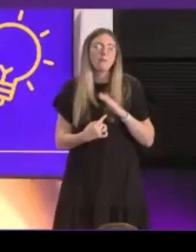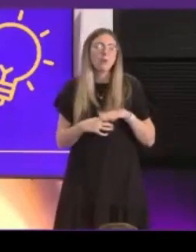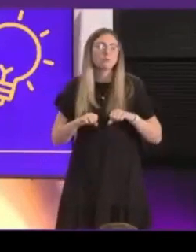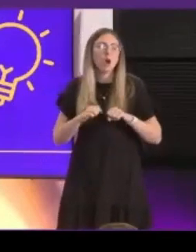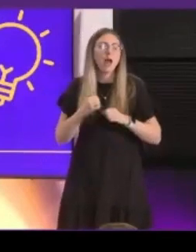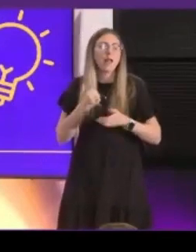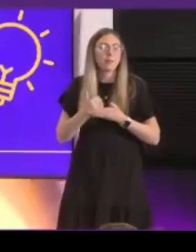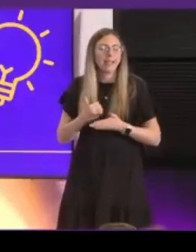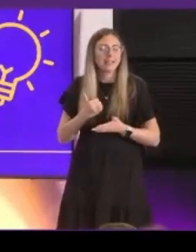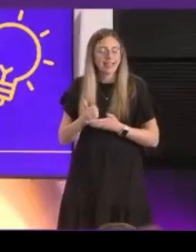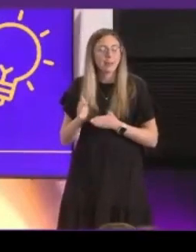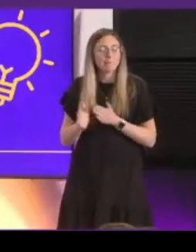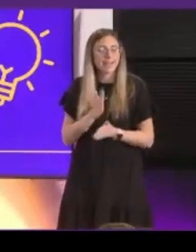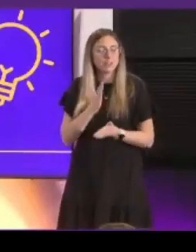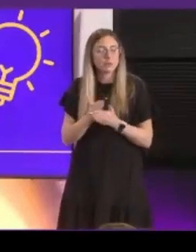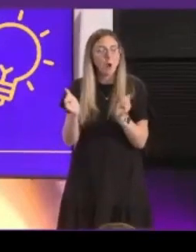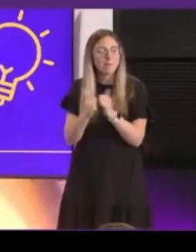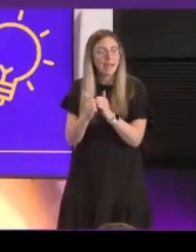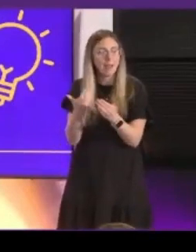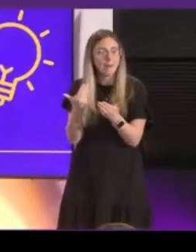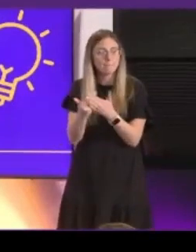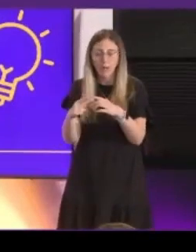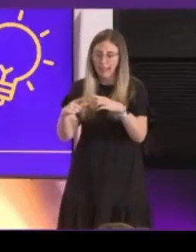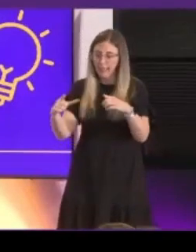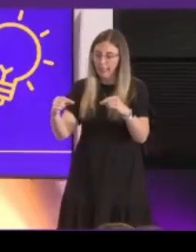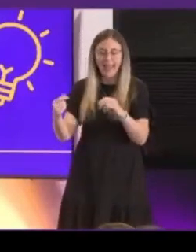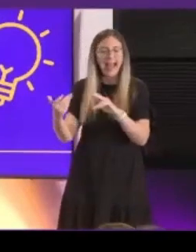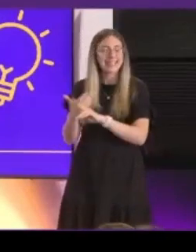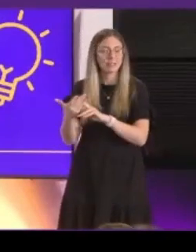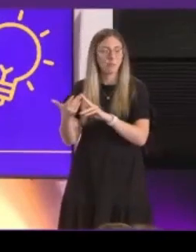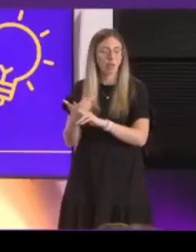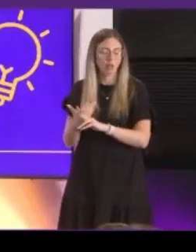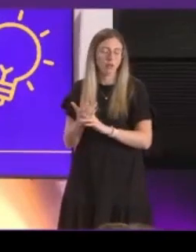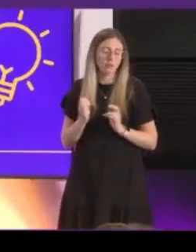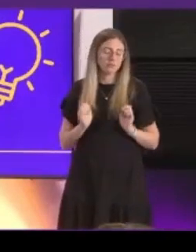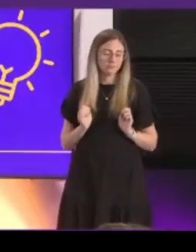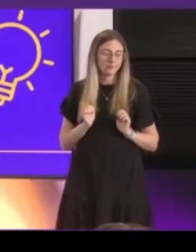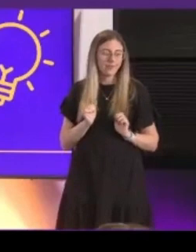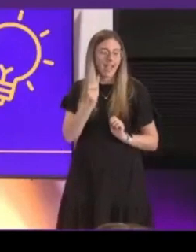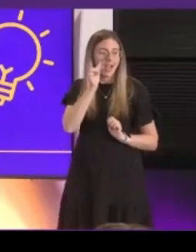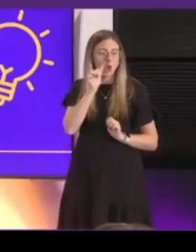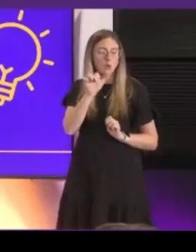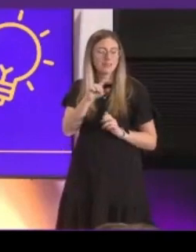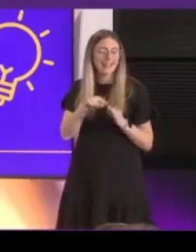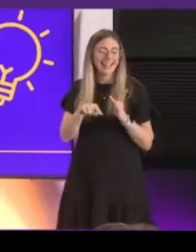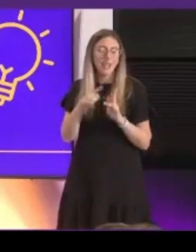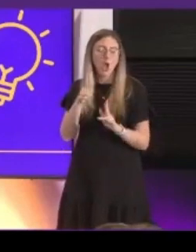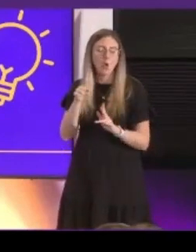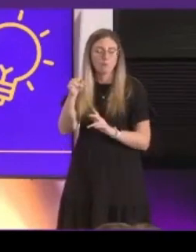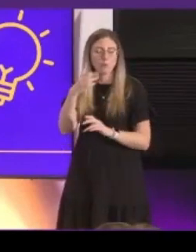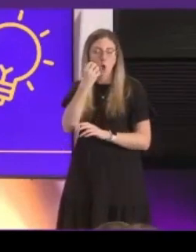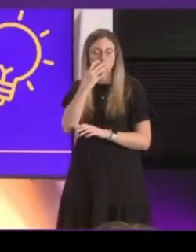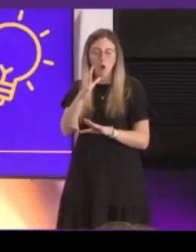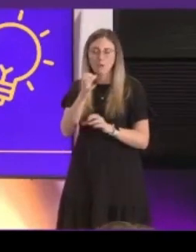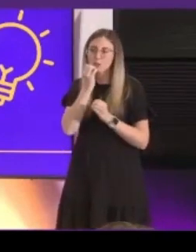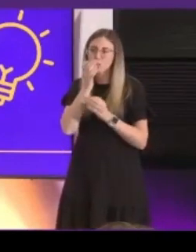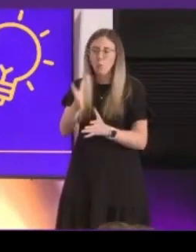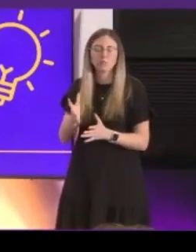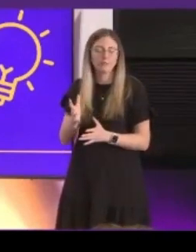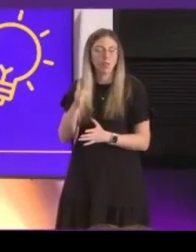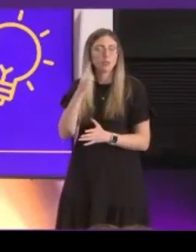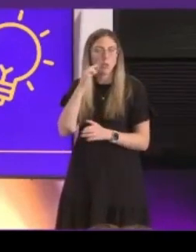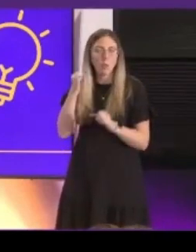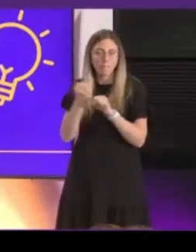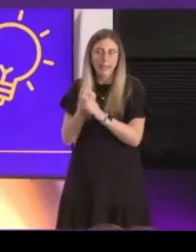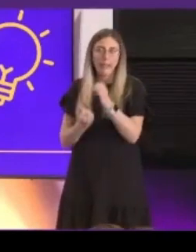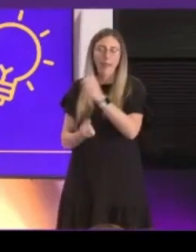get that paper money accessible, right? And actually we can do it in Hong Kong. And I know our CEO, Luann, she's wonderful. She will help make that